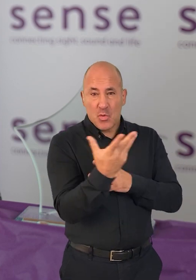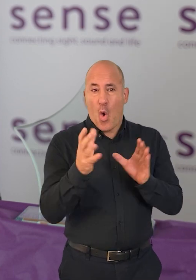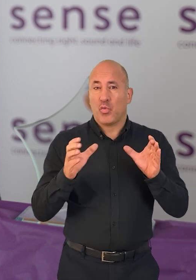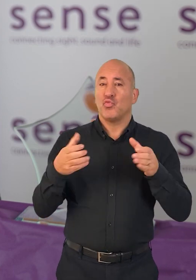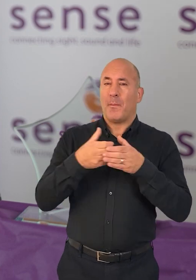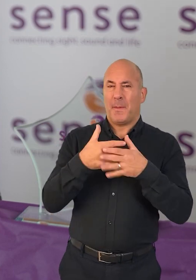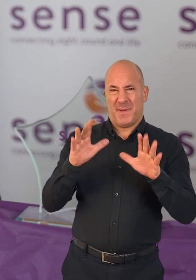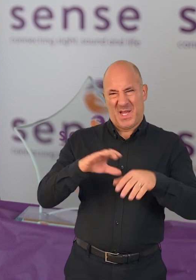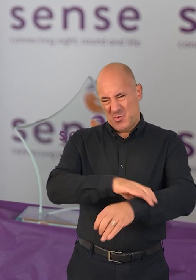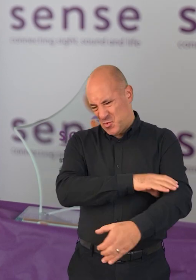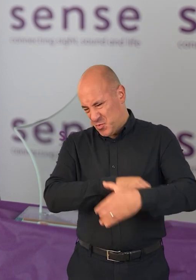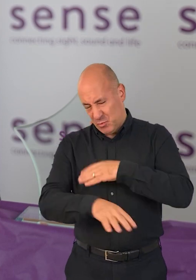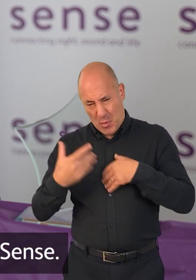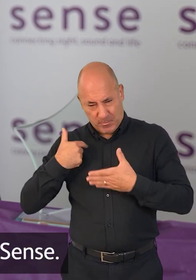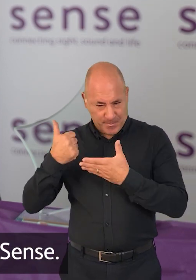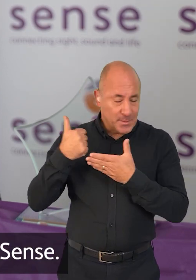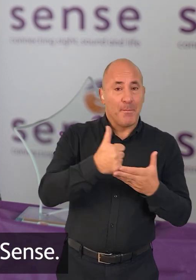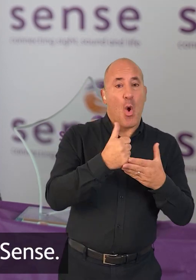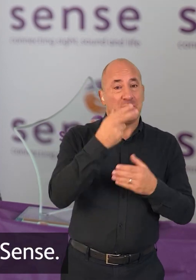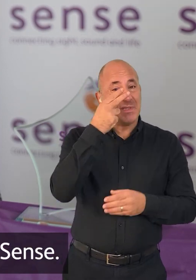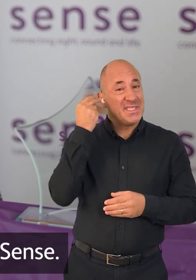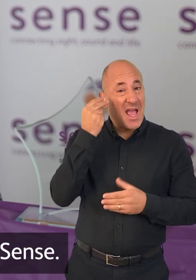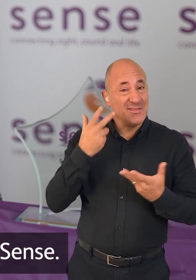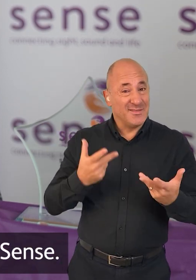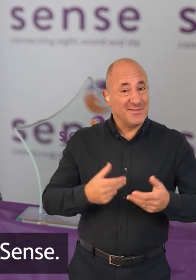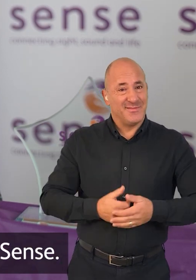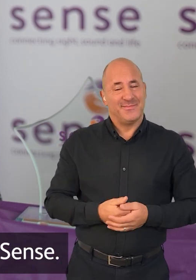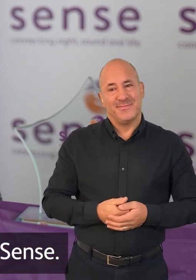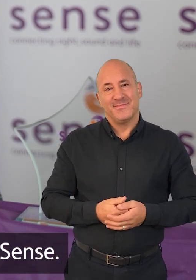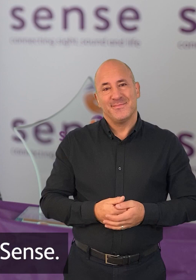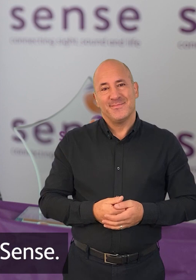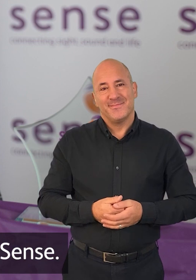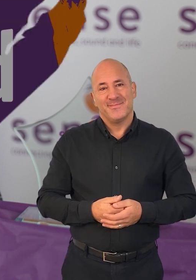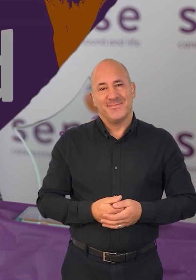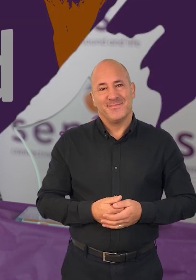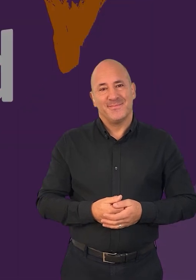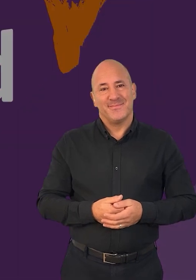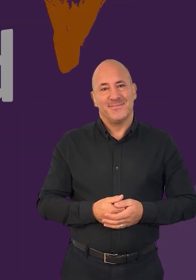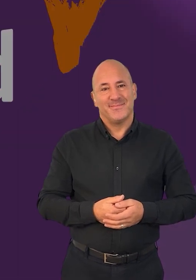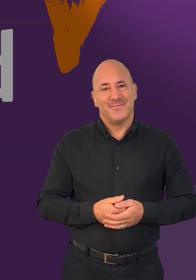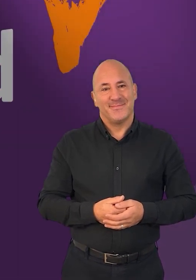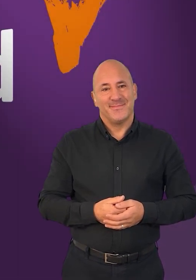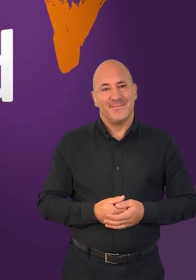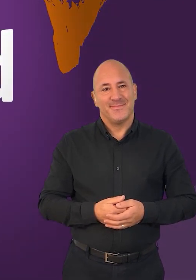an individual or group who has gone out of their way to support Sense.